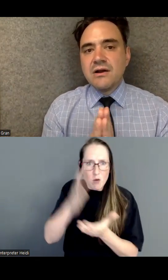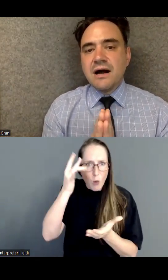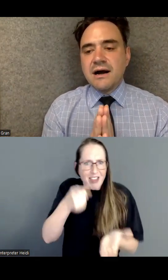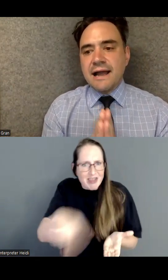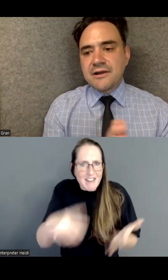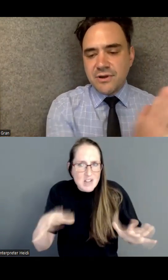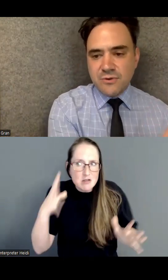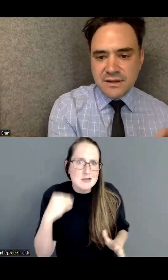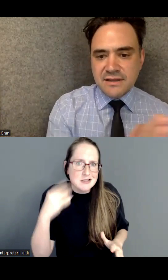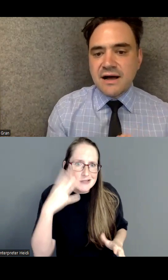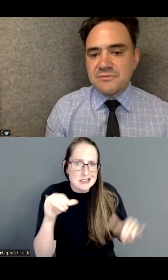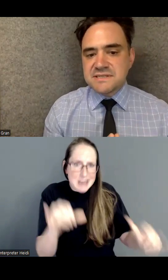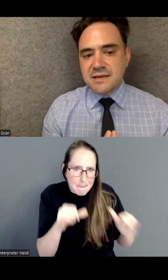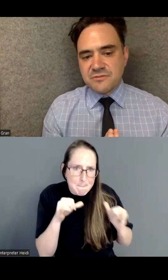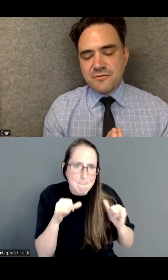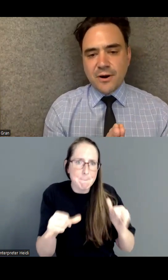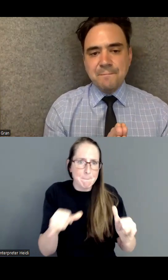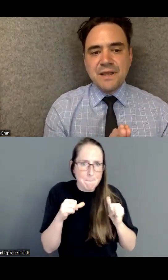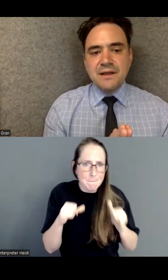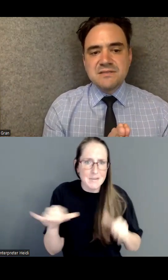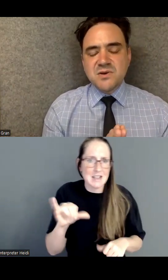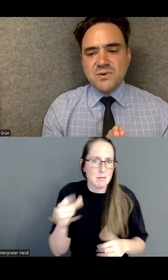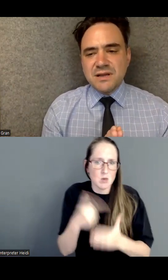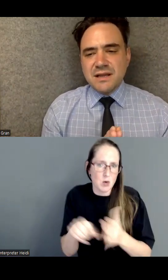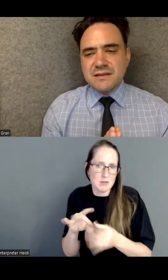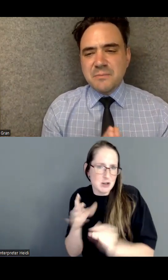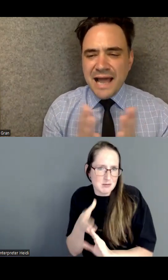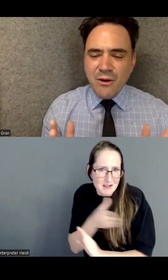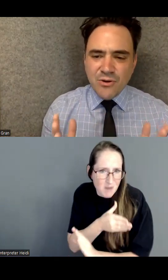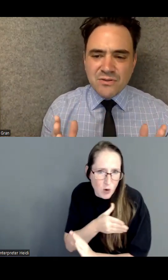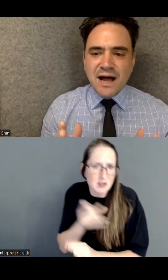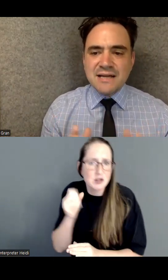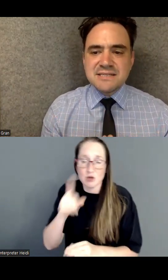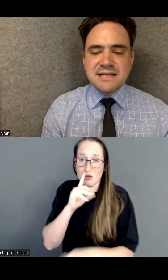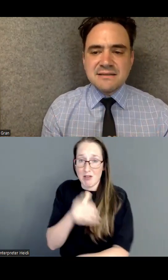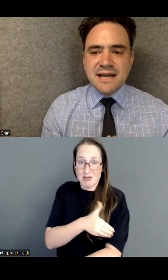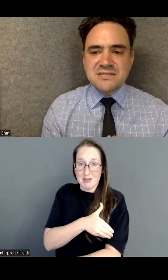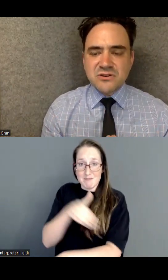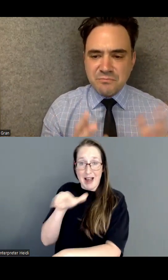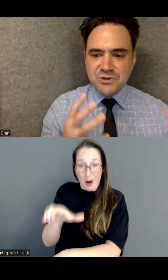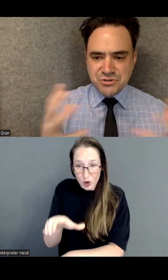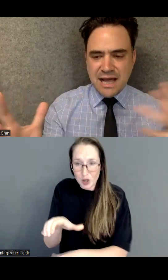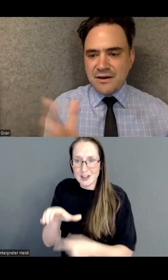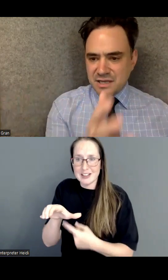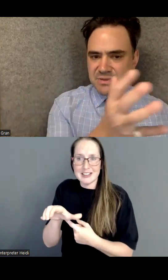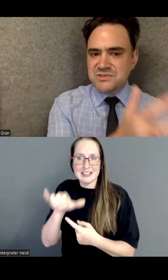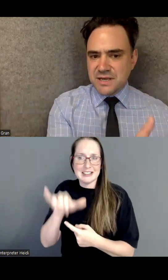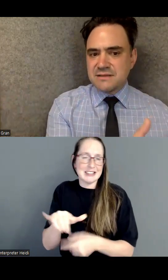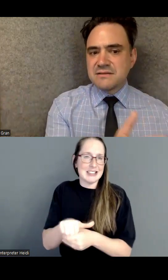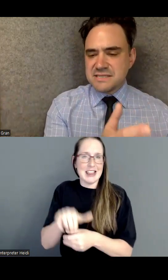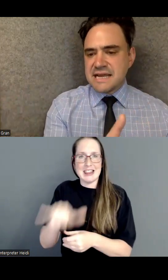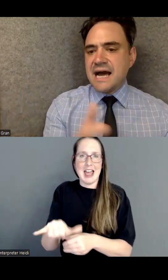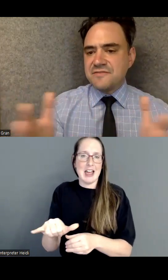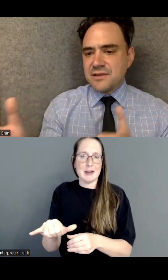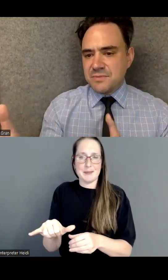are, echoing what Elon was saying before. So the power lies in that sort of mutuality